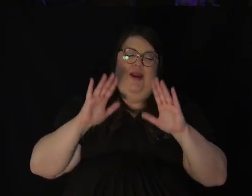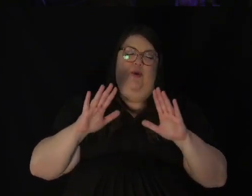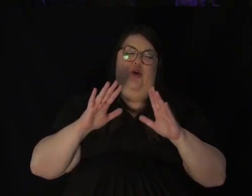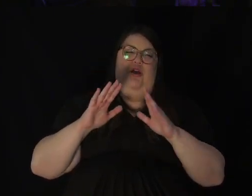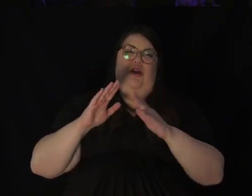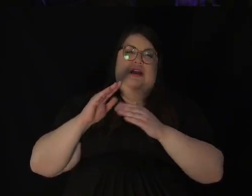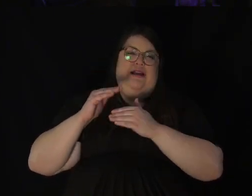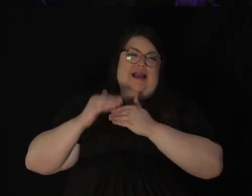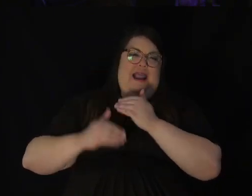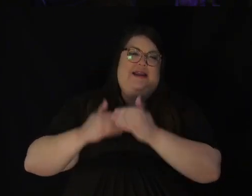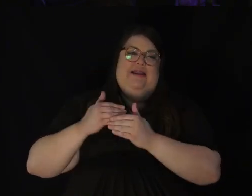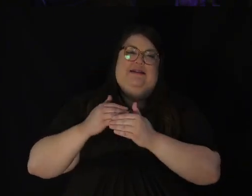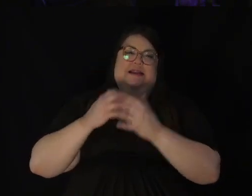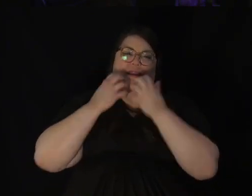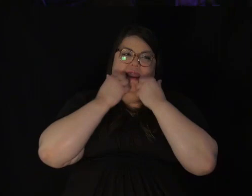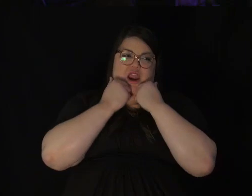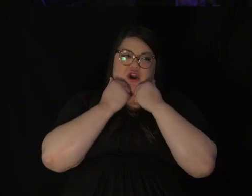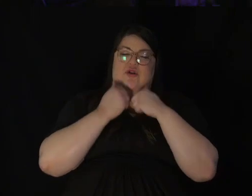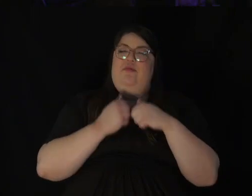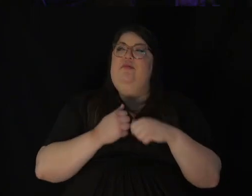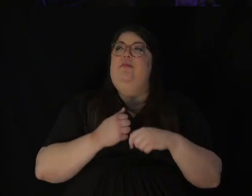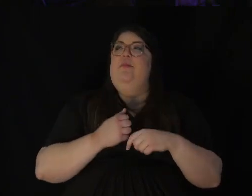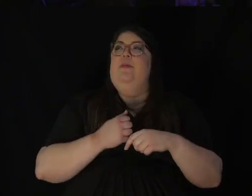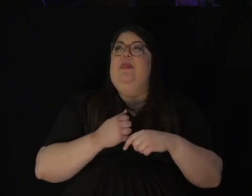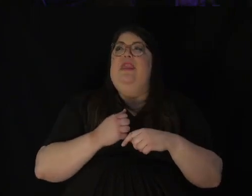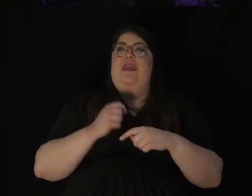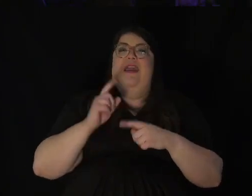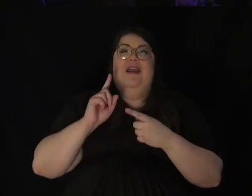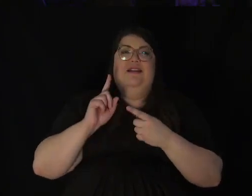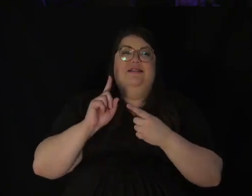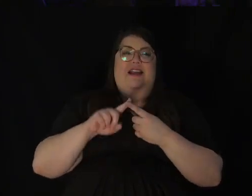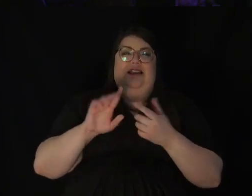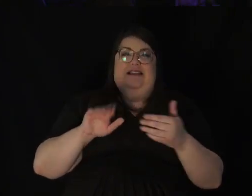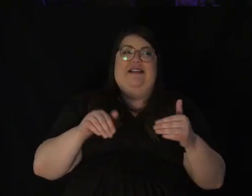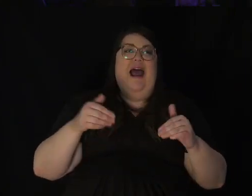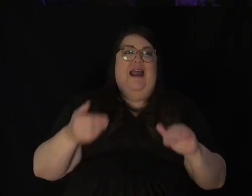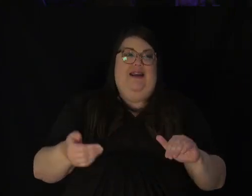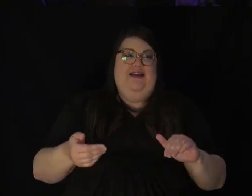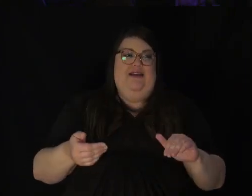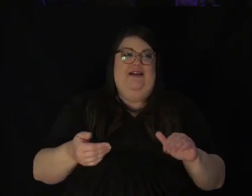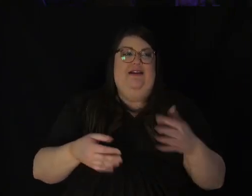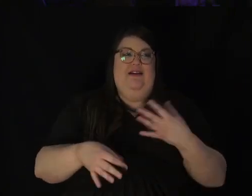so much care, to the point of dying in our place.